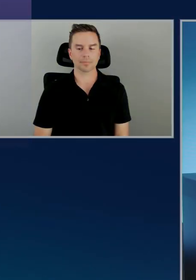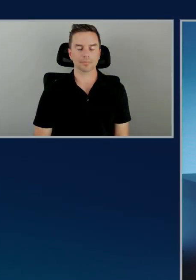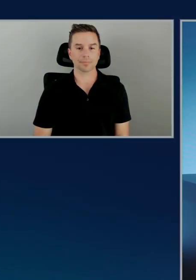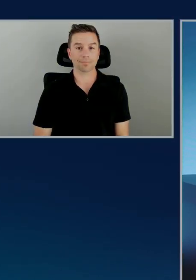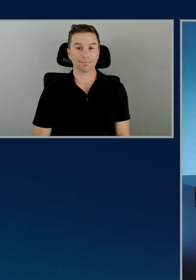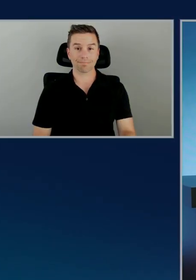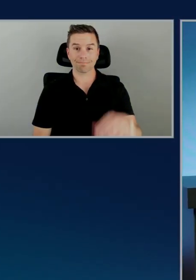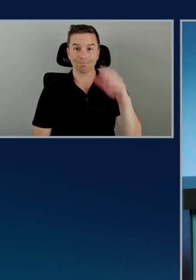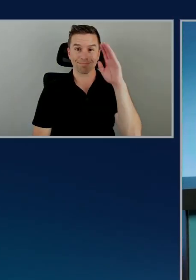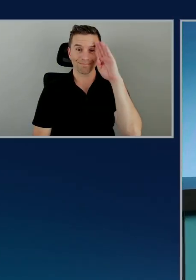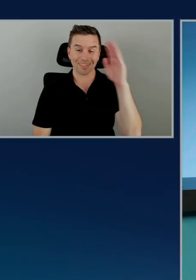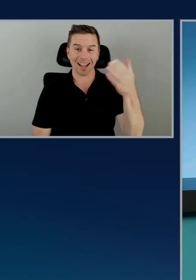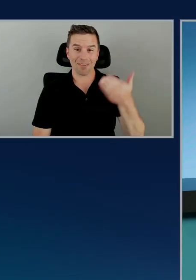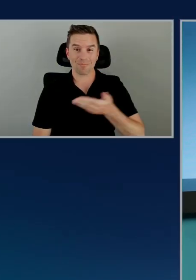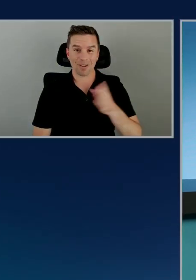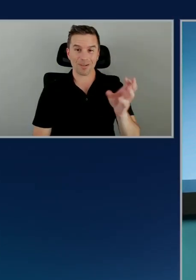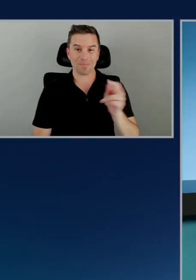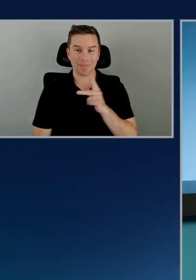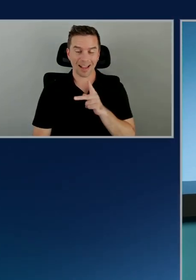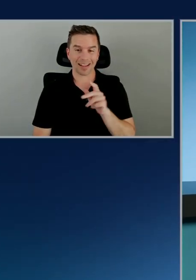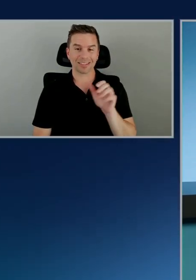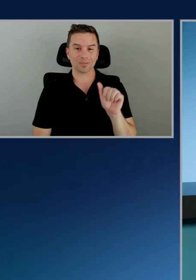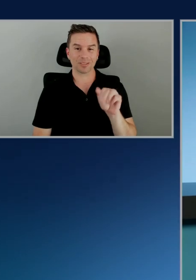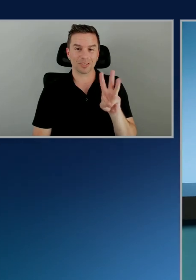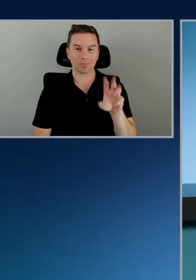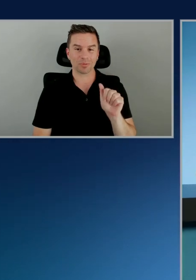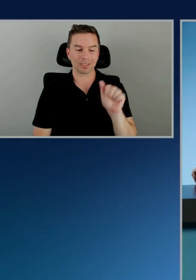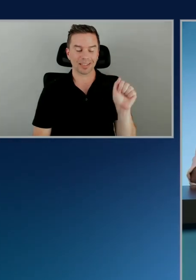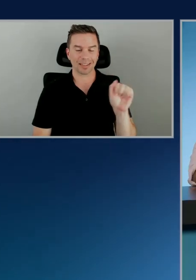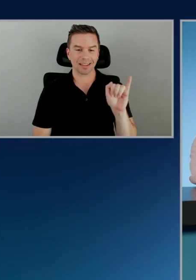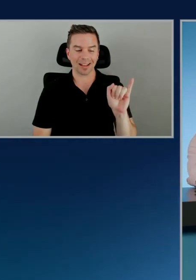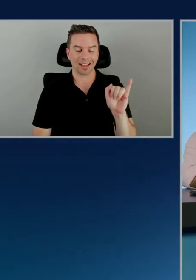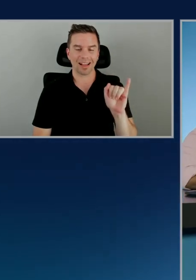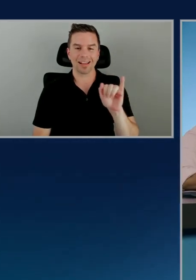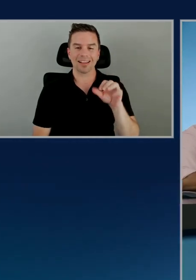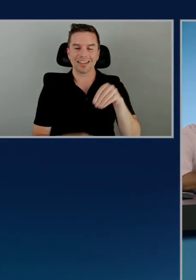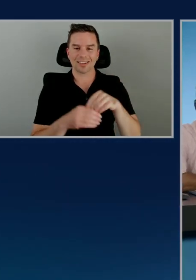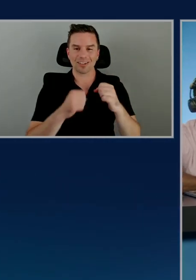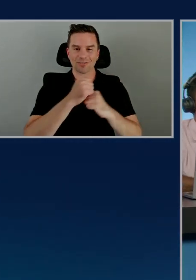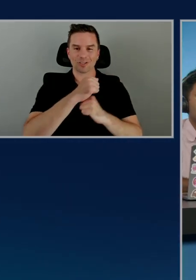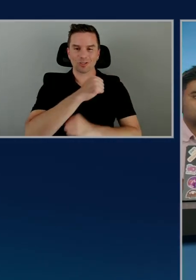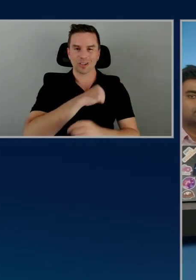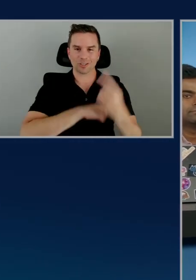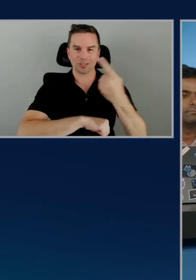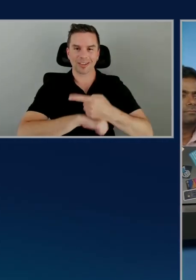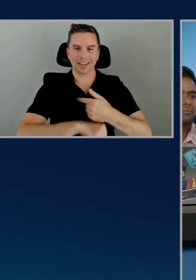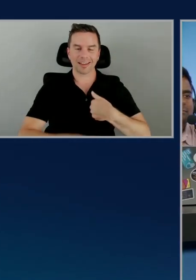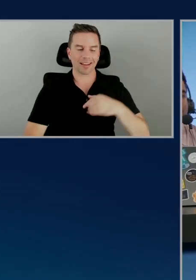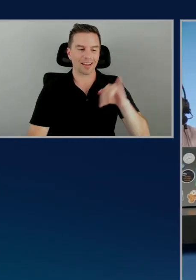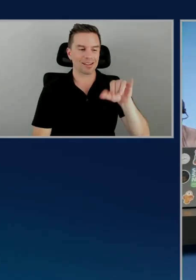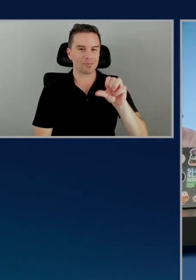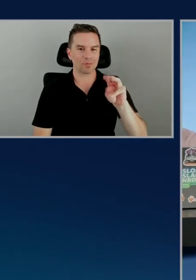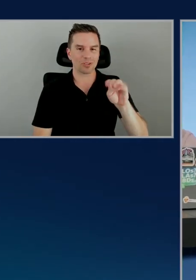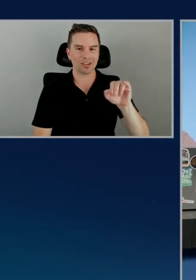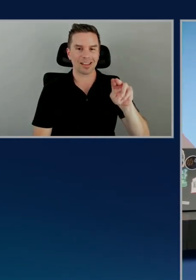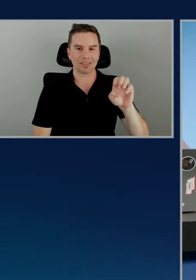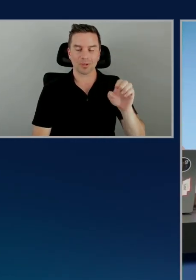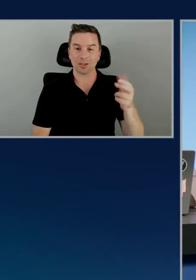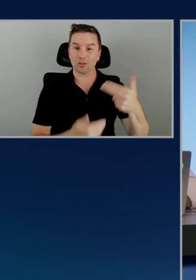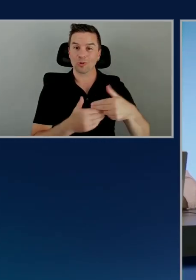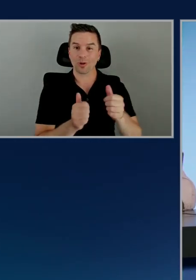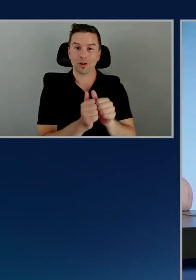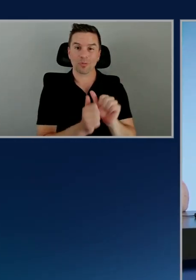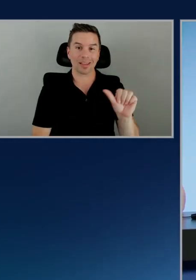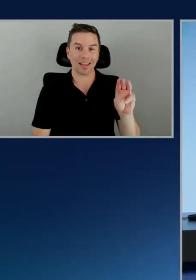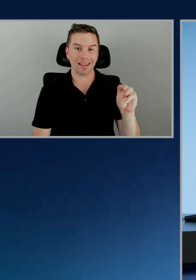Hello, welcome back to AWS AI Infrastructure Day. I'm Jasmine, joined here with my co-host AM. It's me. We're going to be here all day,